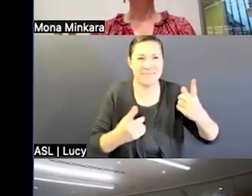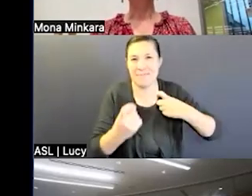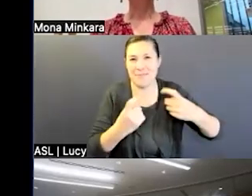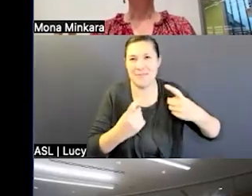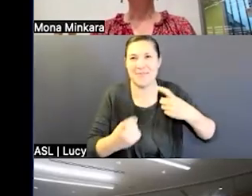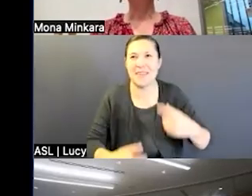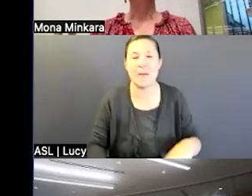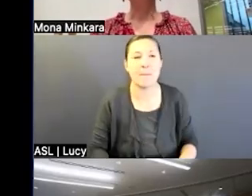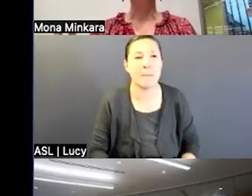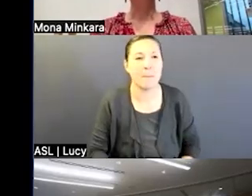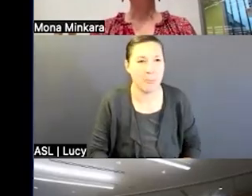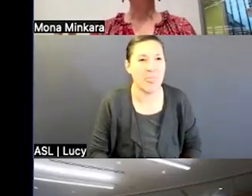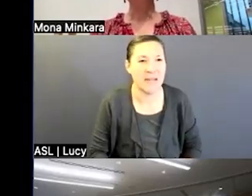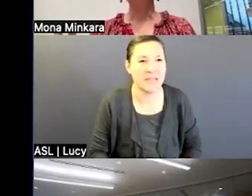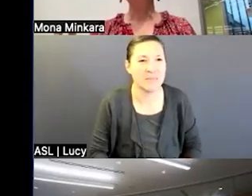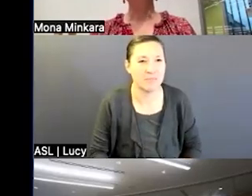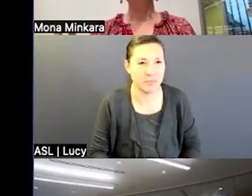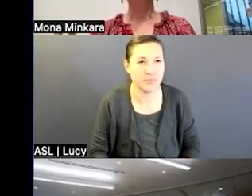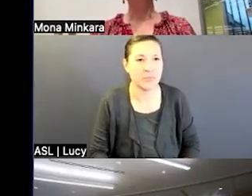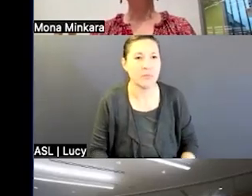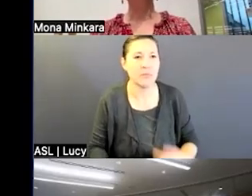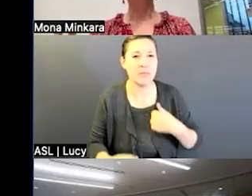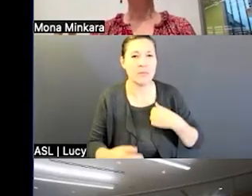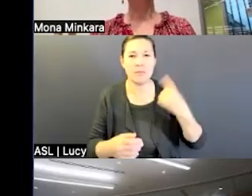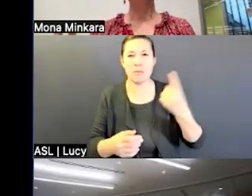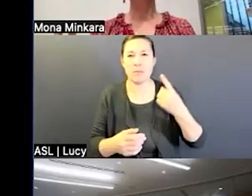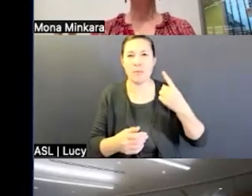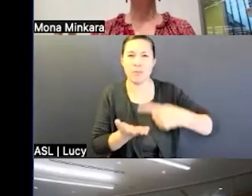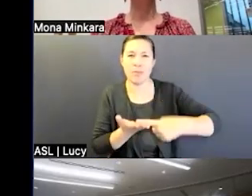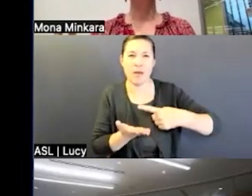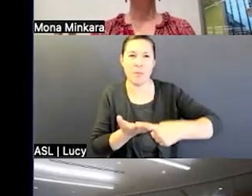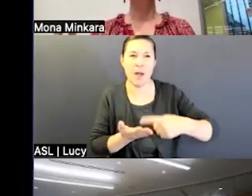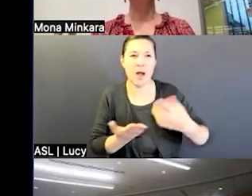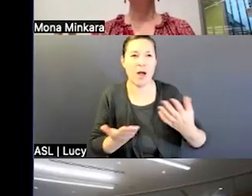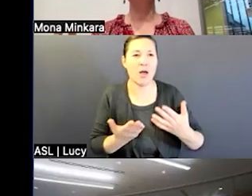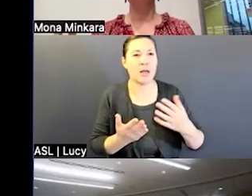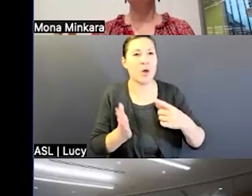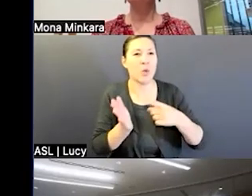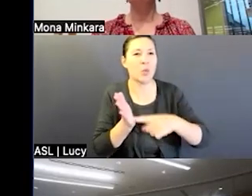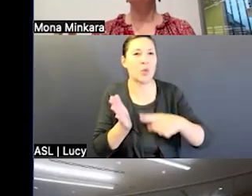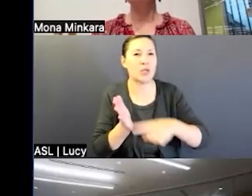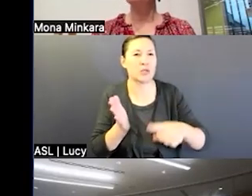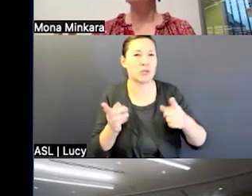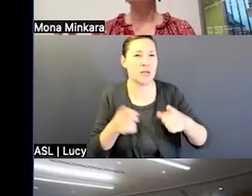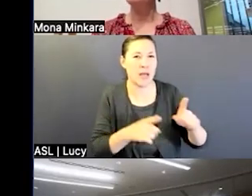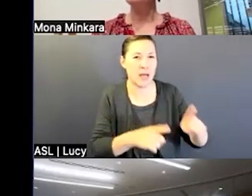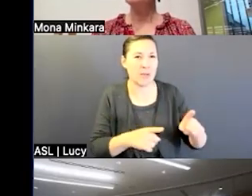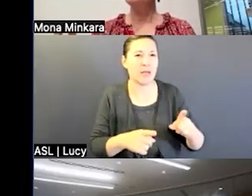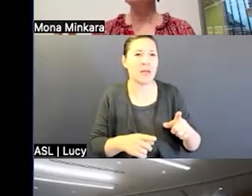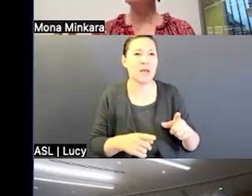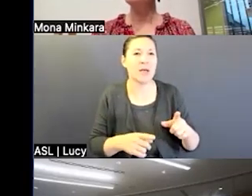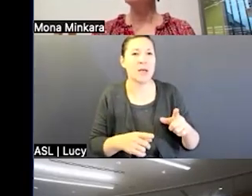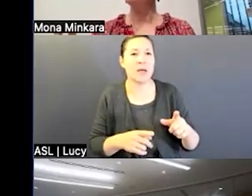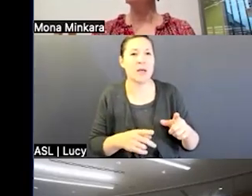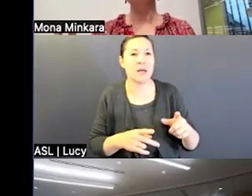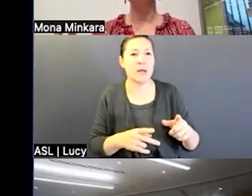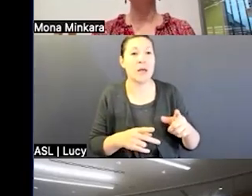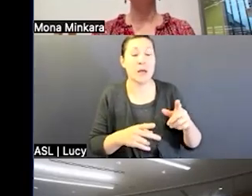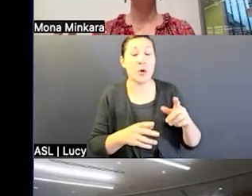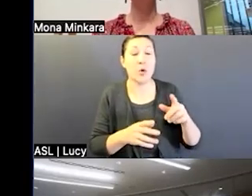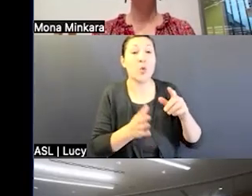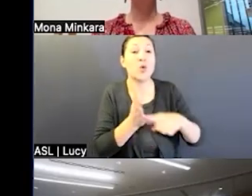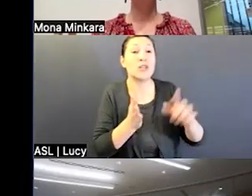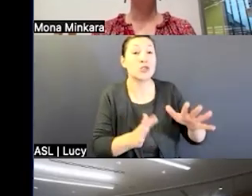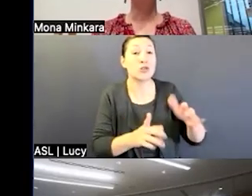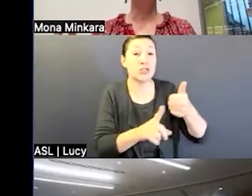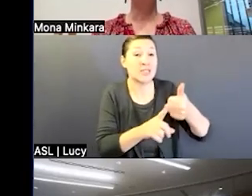it. I always like to talk about research that's being done by autistic researchers. We're getting more and